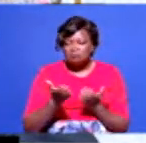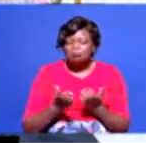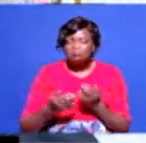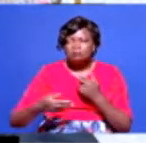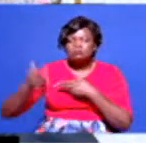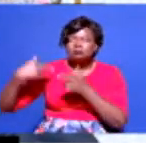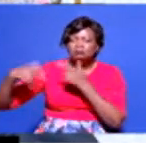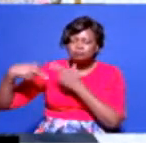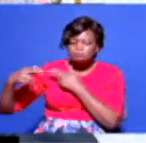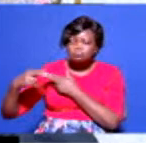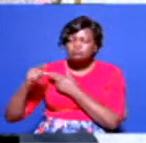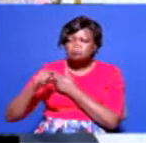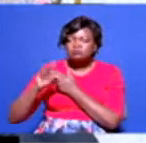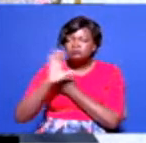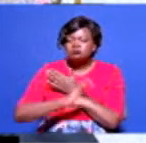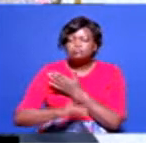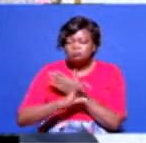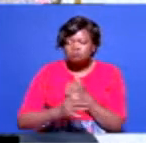history of this country.